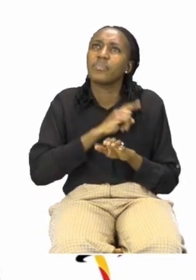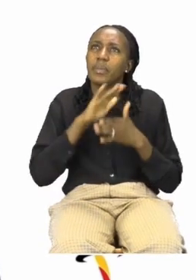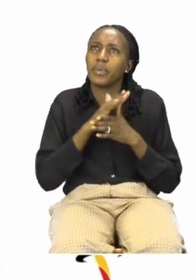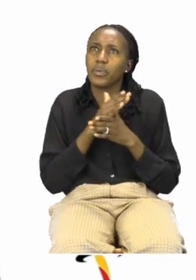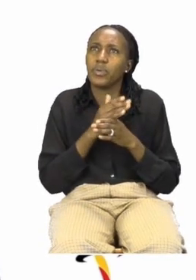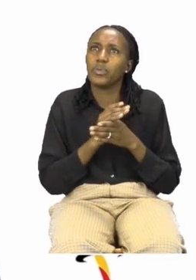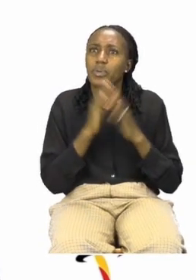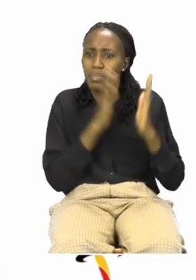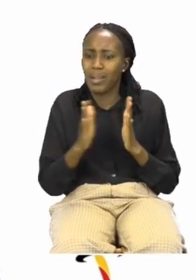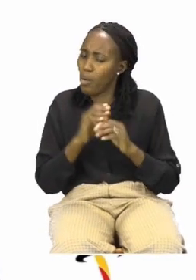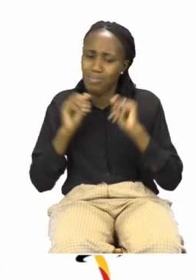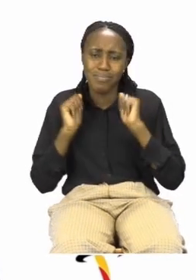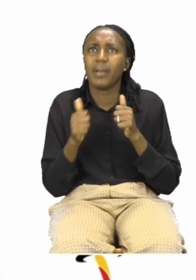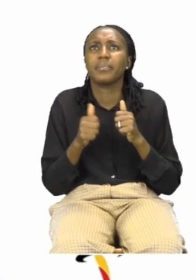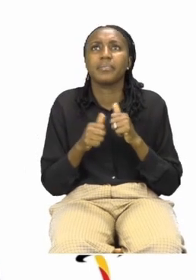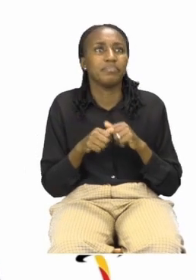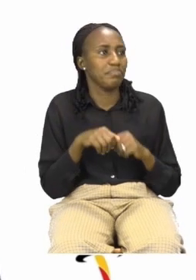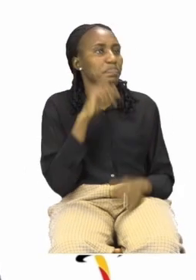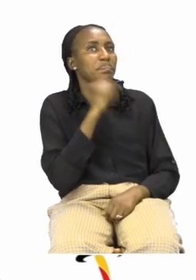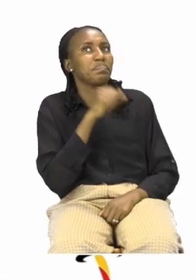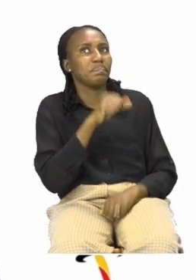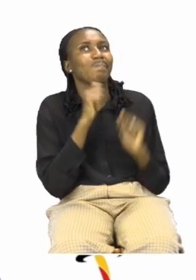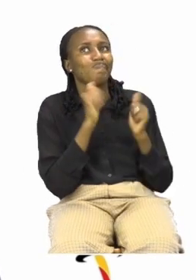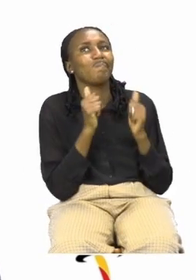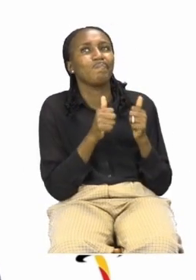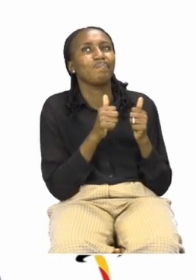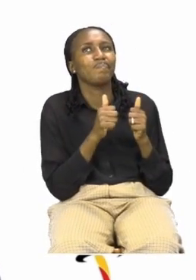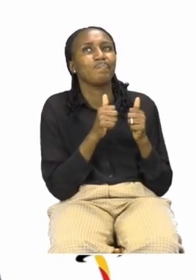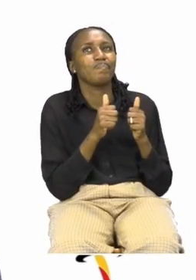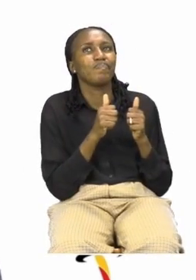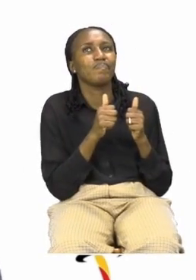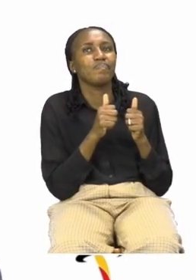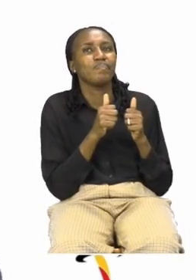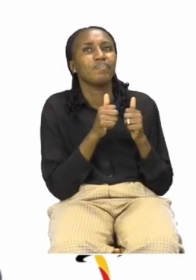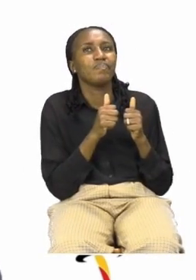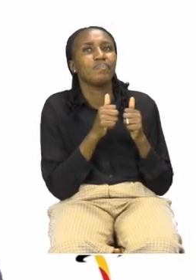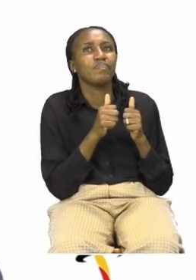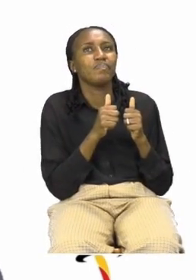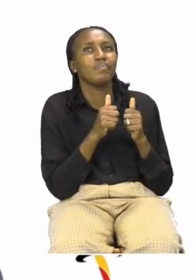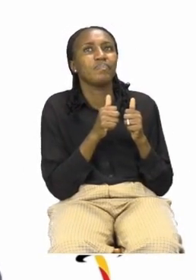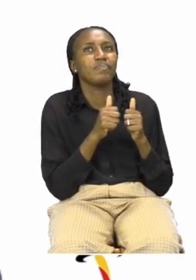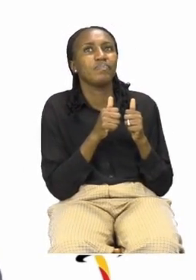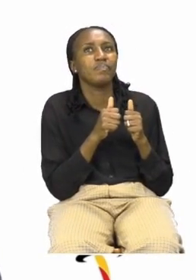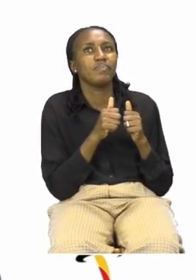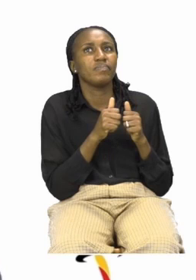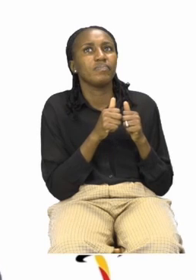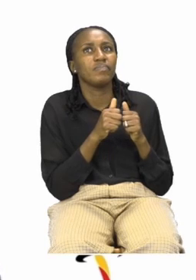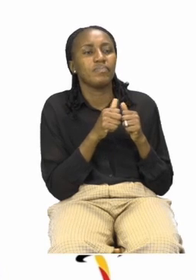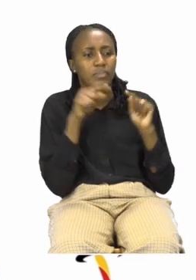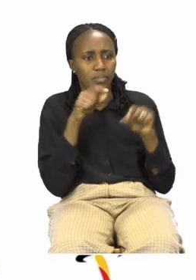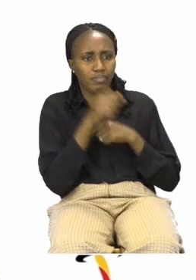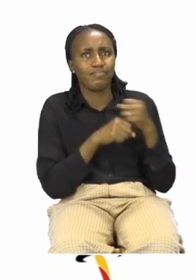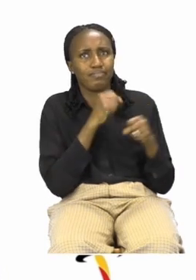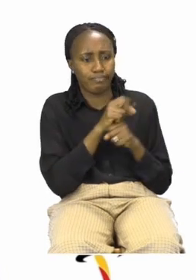now. Yeah, no, they are indeed doing very well. So, looking at the year that we are currently in,